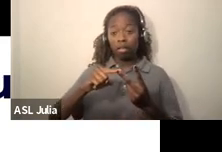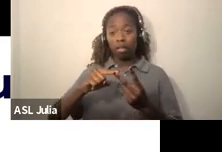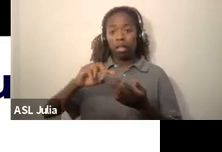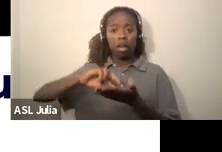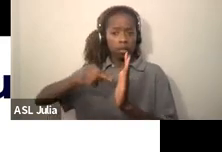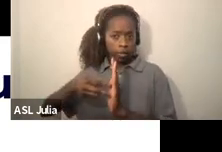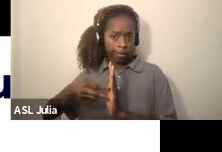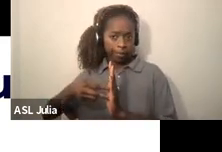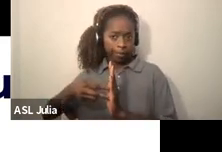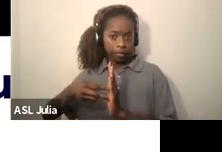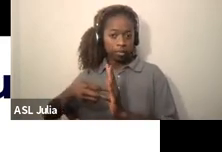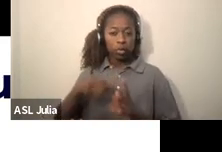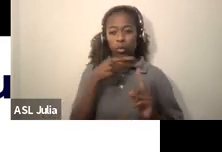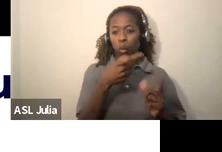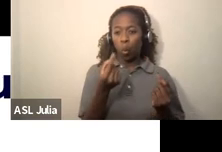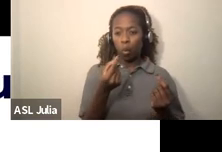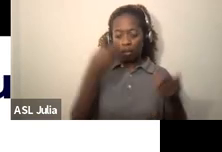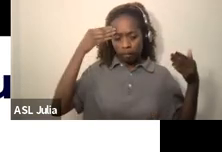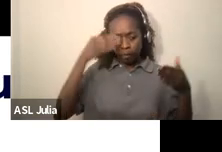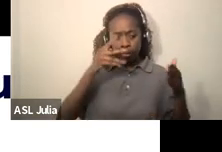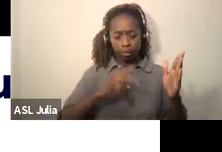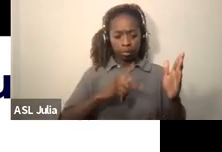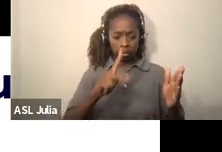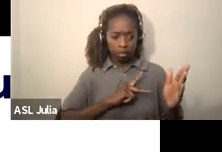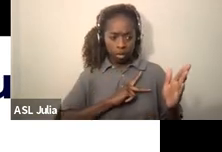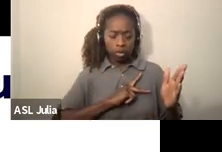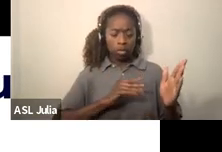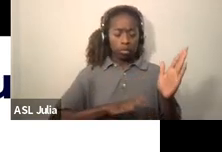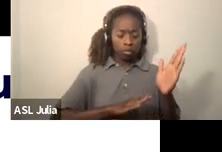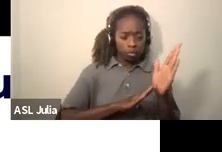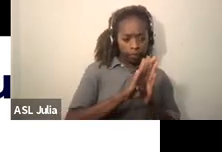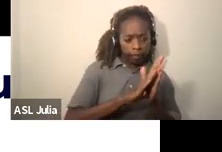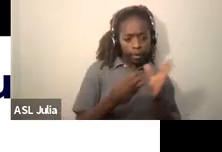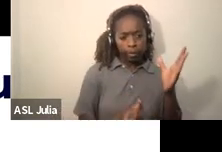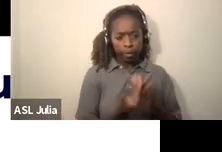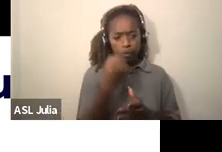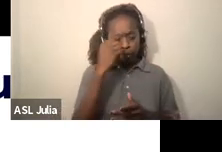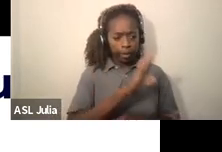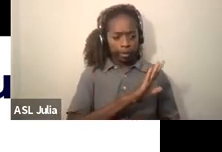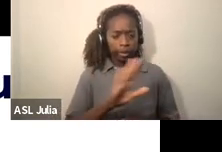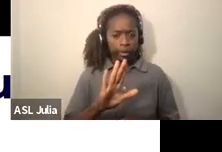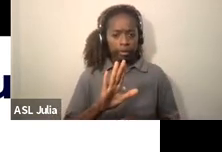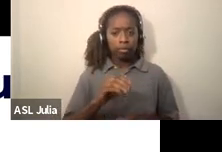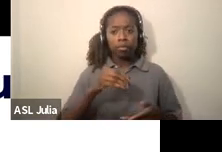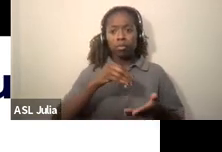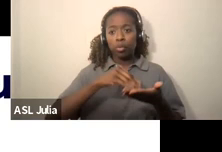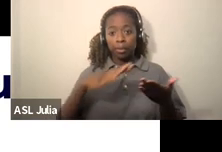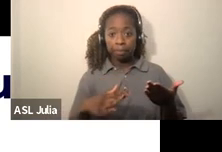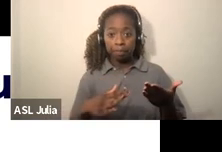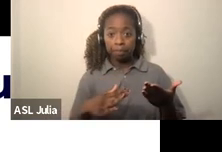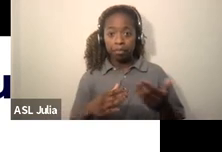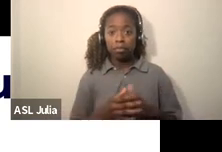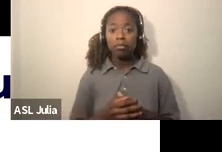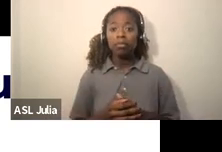our goal is focused on personal growth and the development of our students and our pert and with our purpose we wanted the codes to be a resource that supports